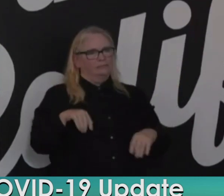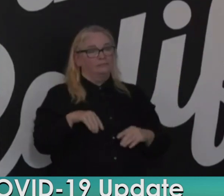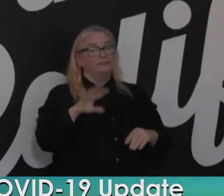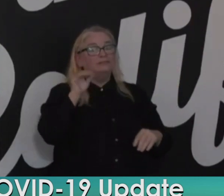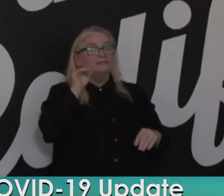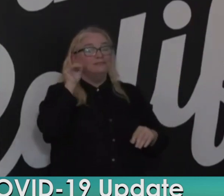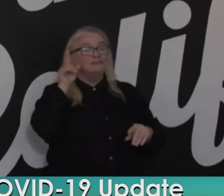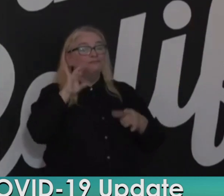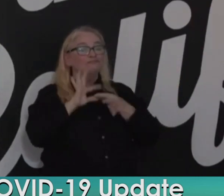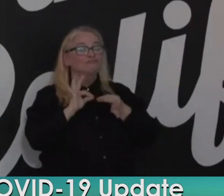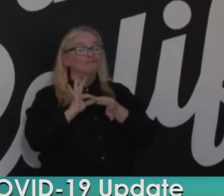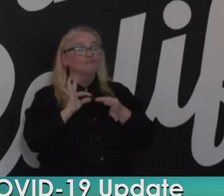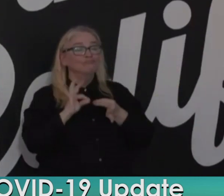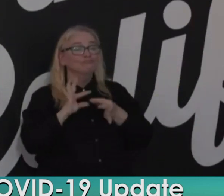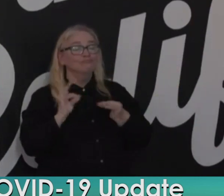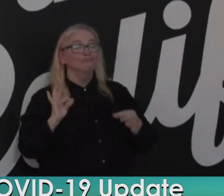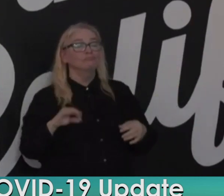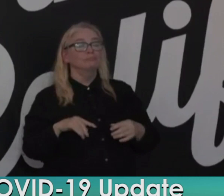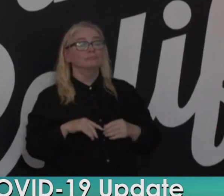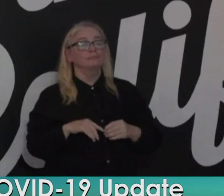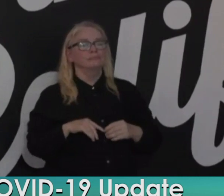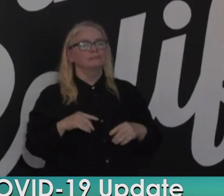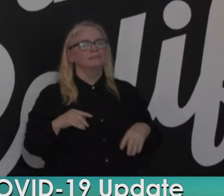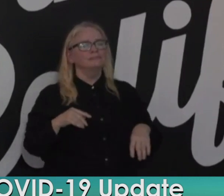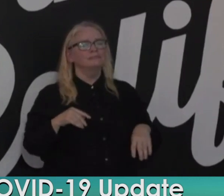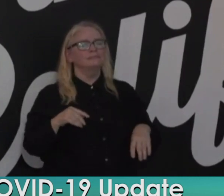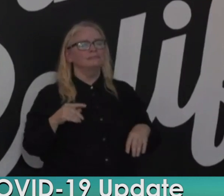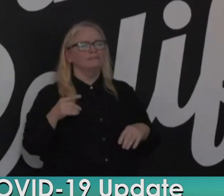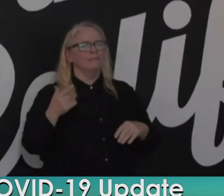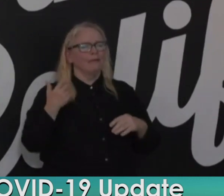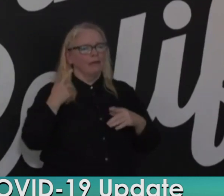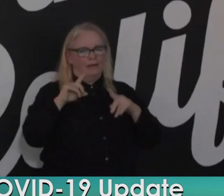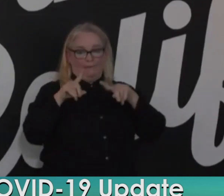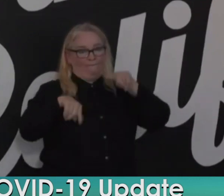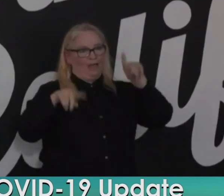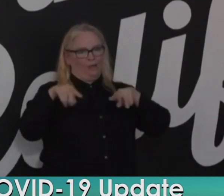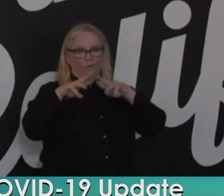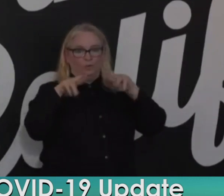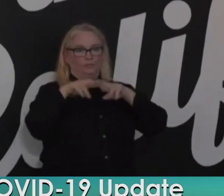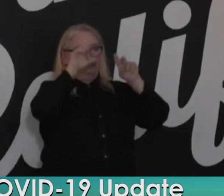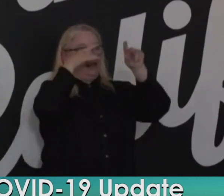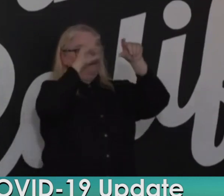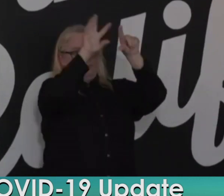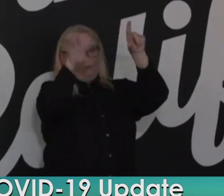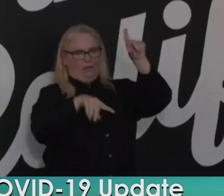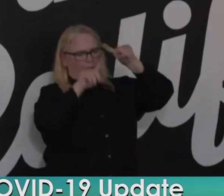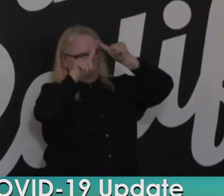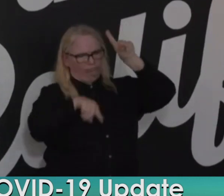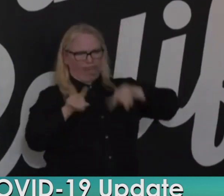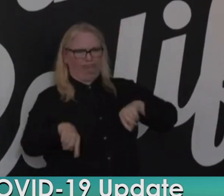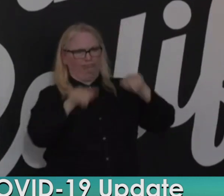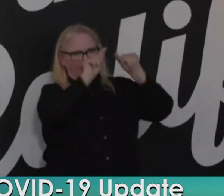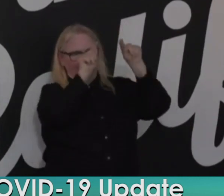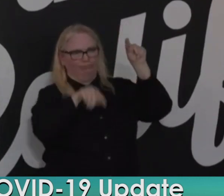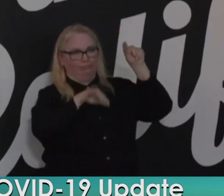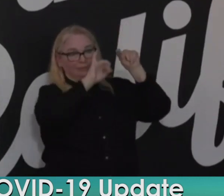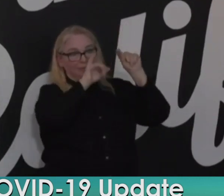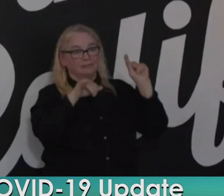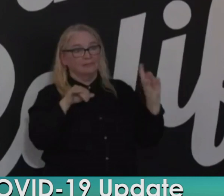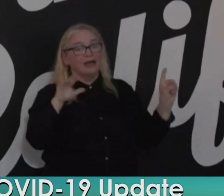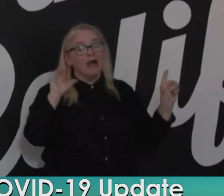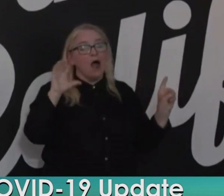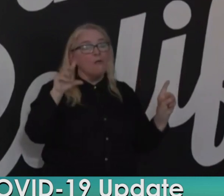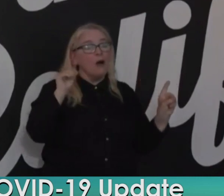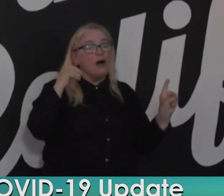regional variation strategy came in no small part because of the leadership of Jared Polis in Colorado and Governor Brown up